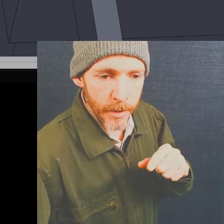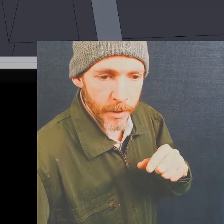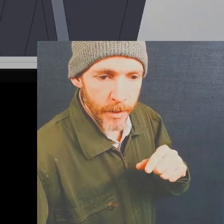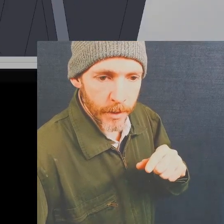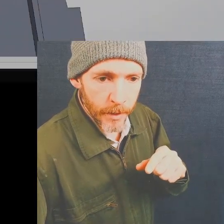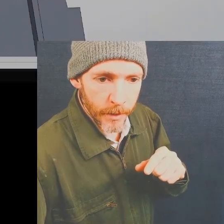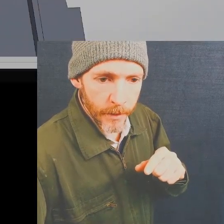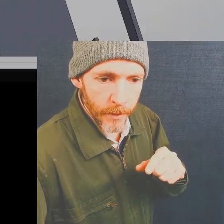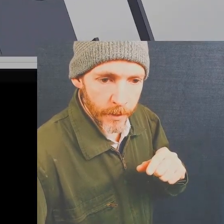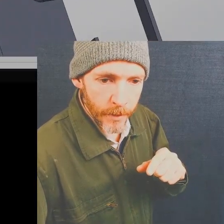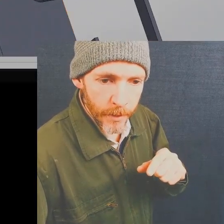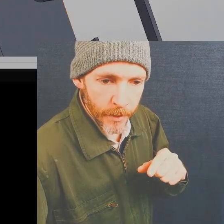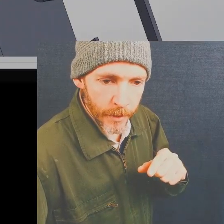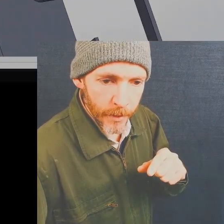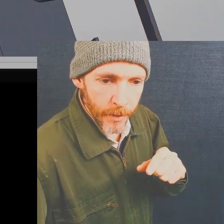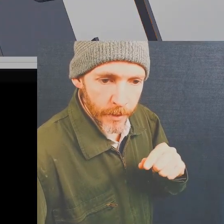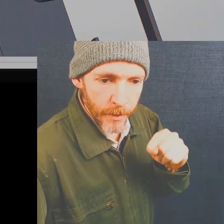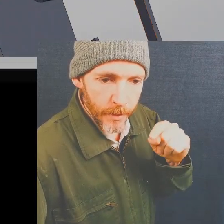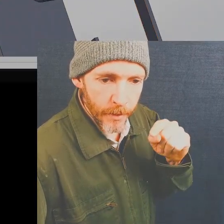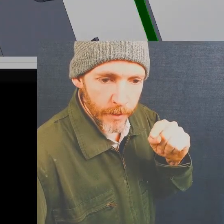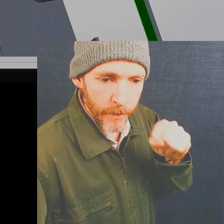It's